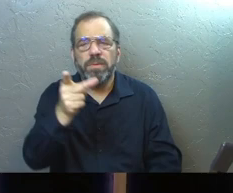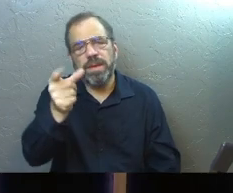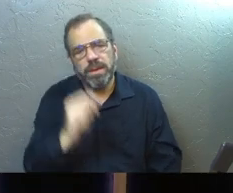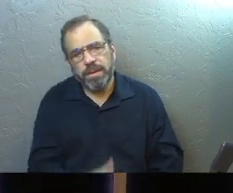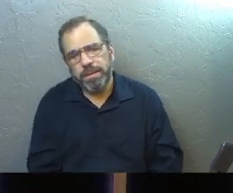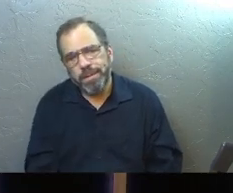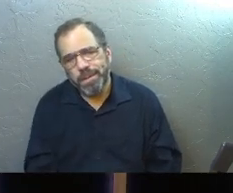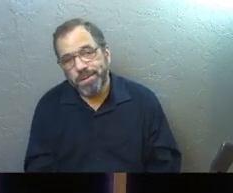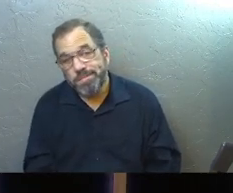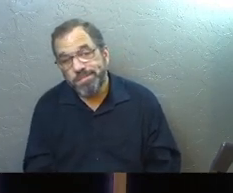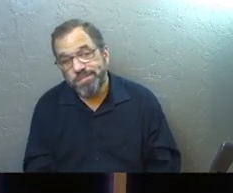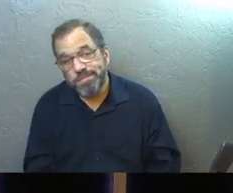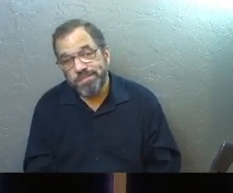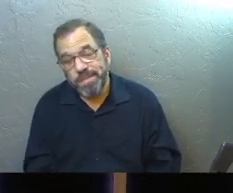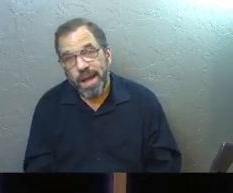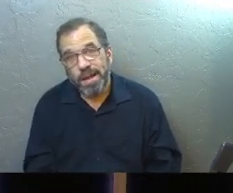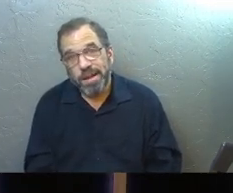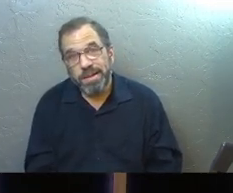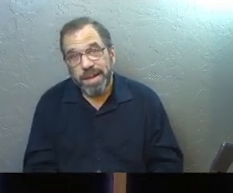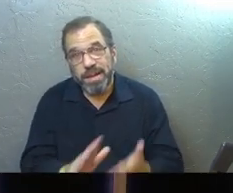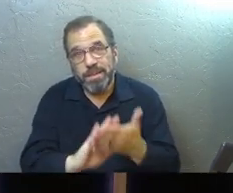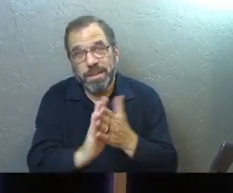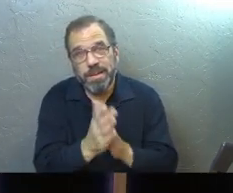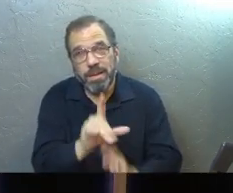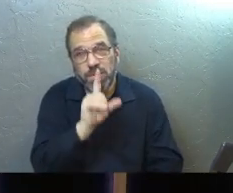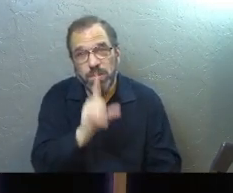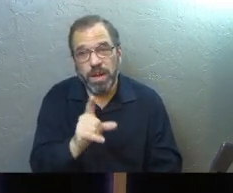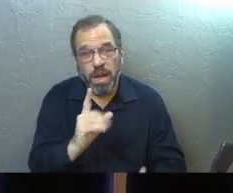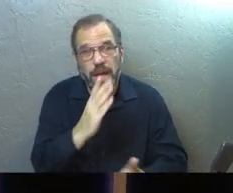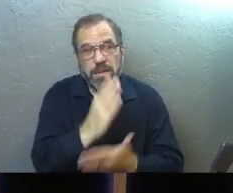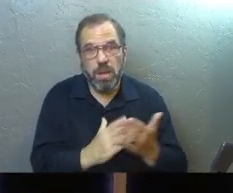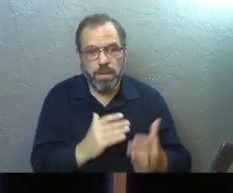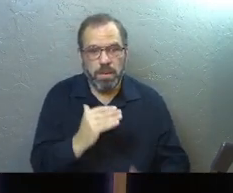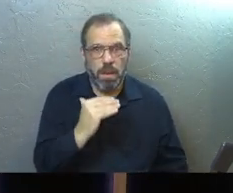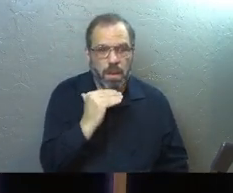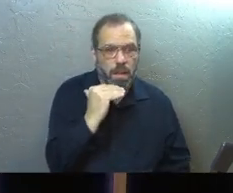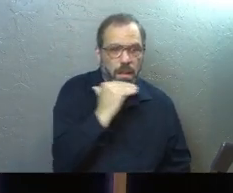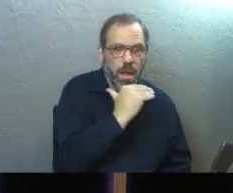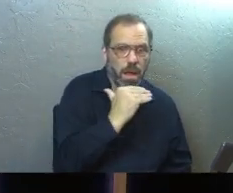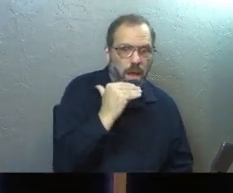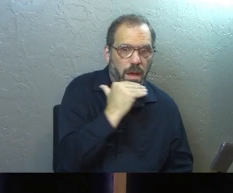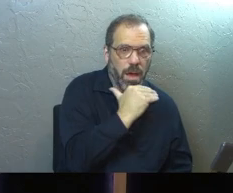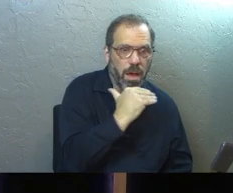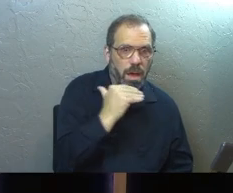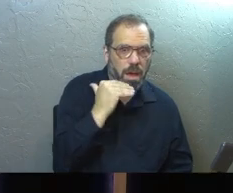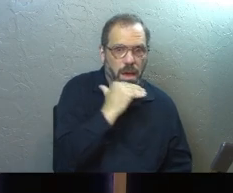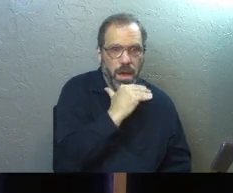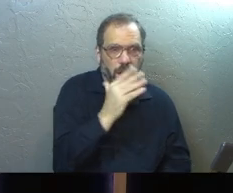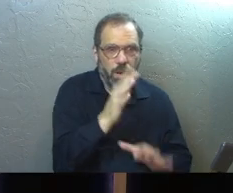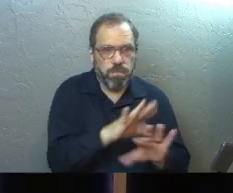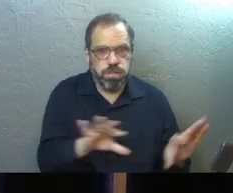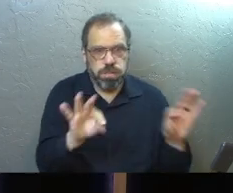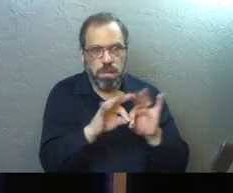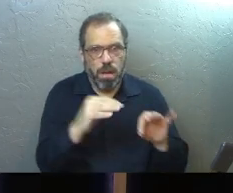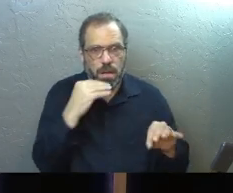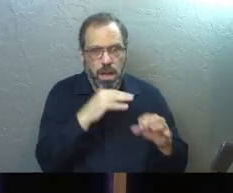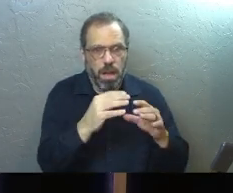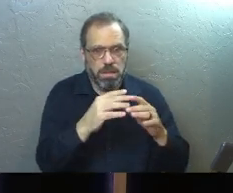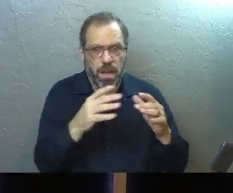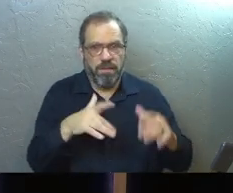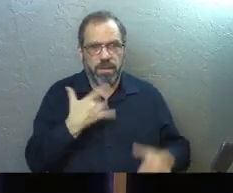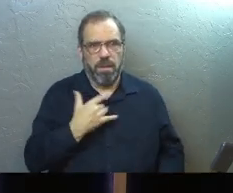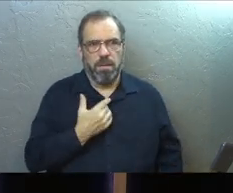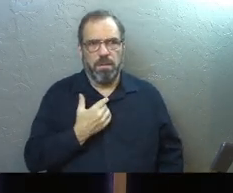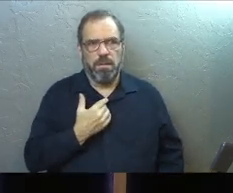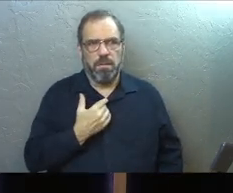else? And now it gets real. And now some of those lies really start to matter and really start to make us